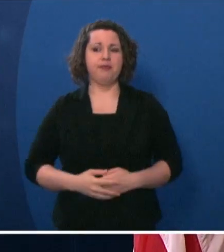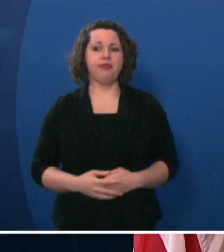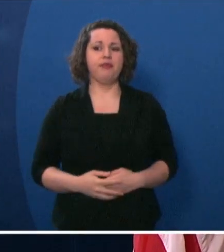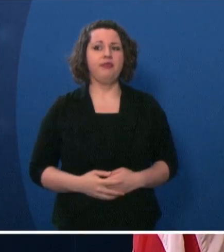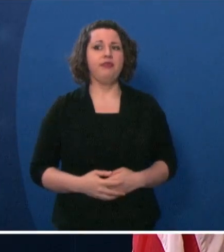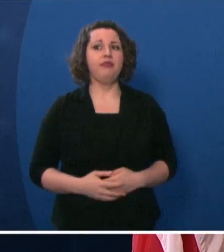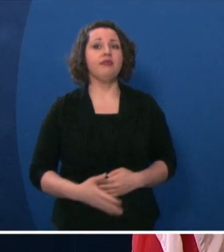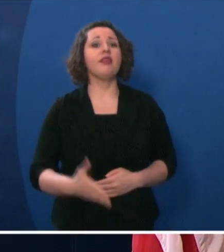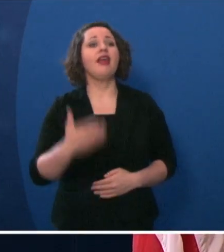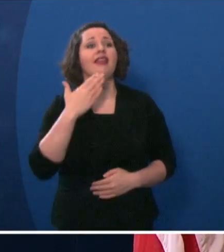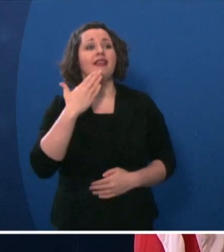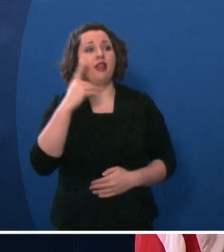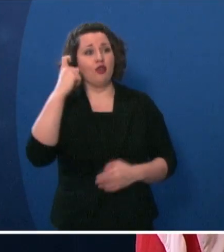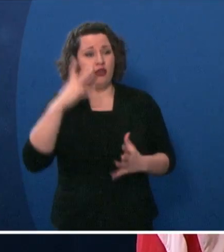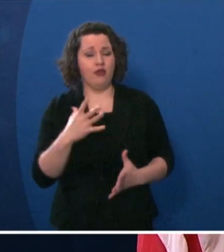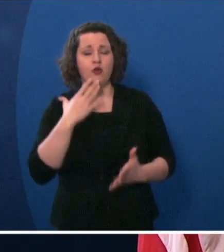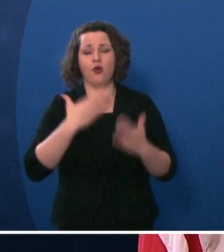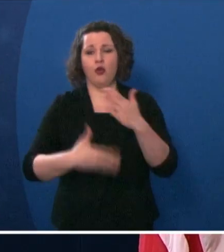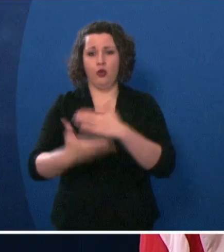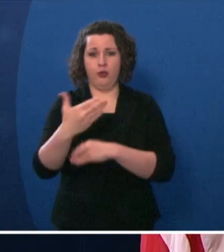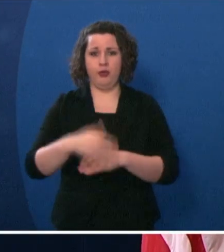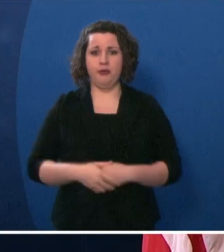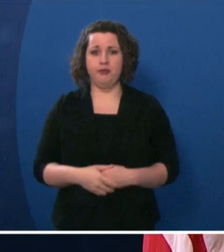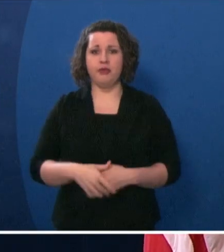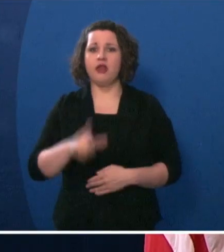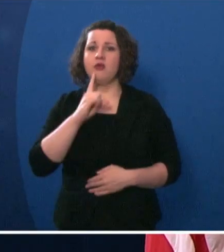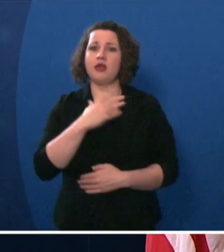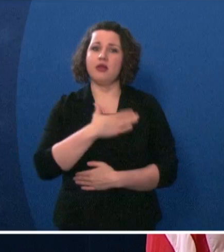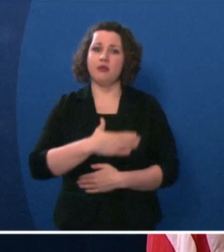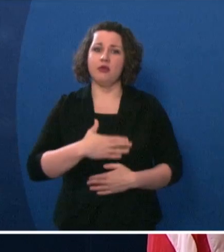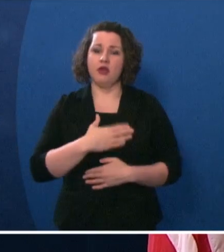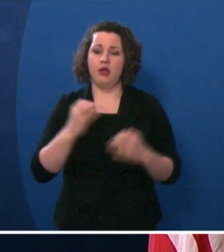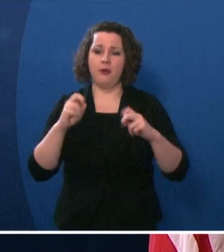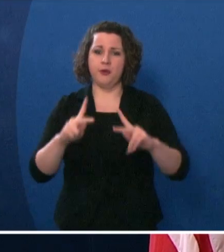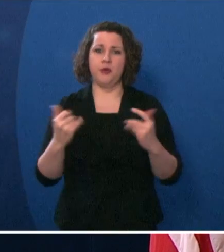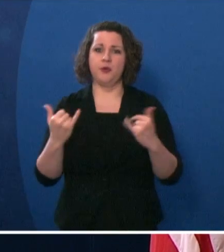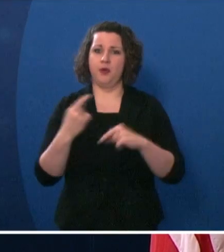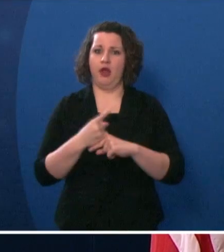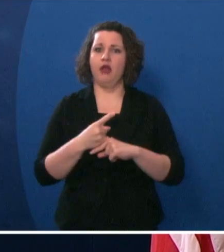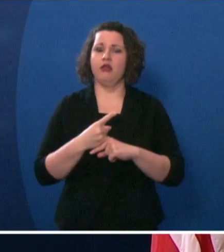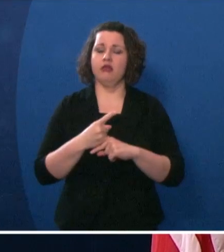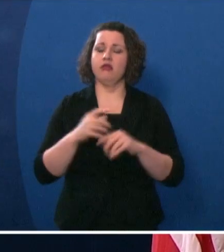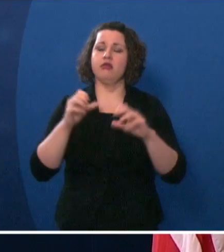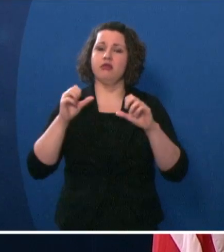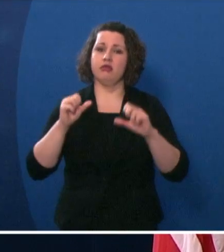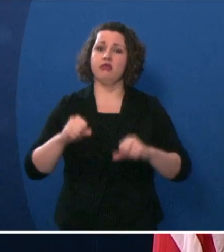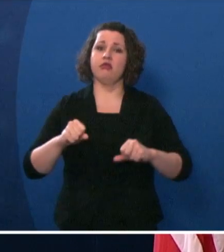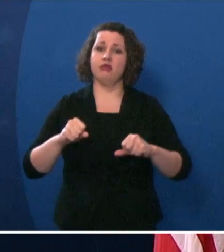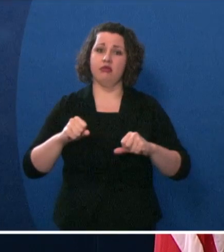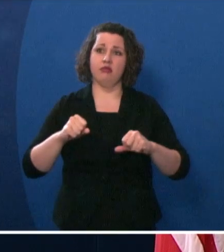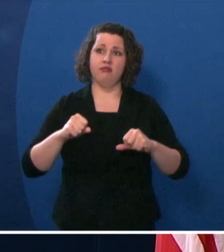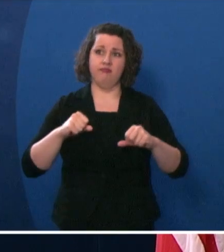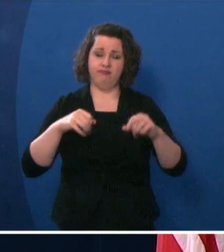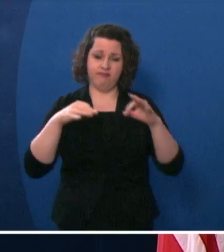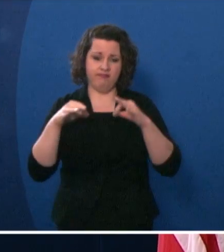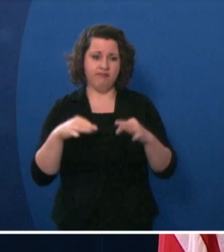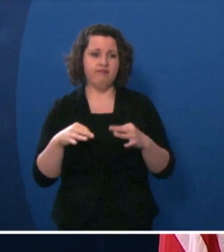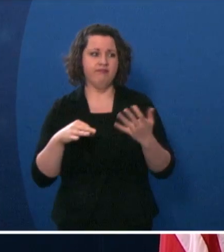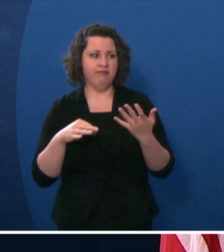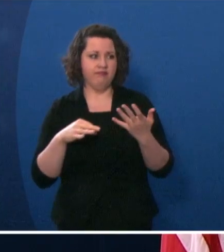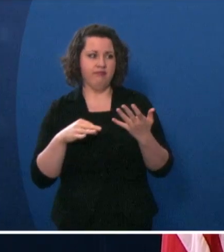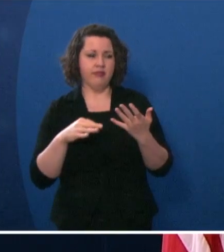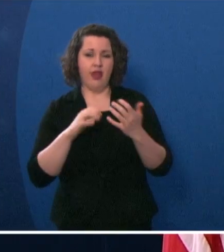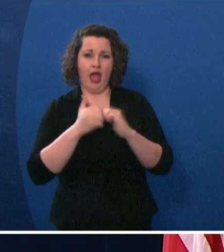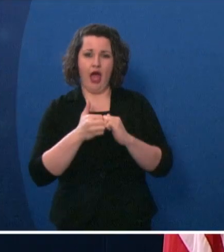Thank you, Governor Reynolds, and good morning. I appreciate the opportunity this morning to talk about how Iowans can keep themselves, their families, and